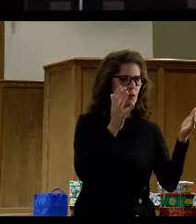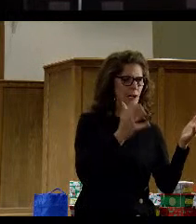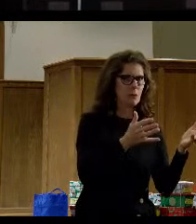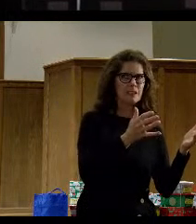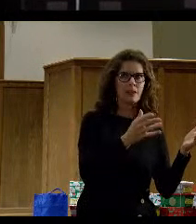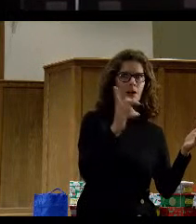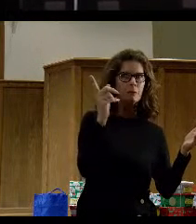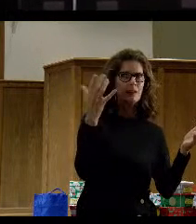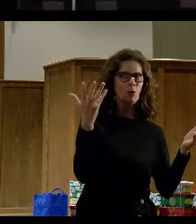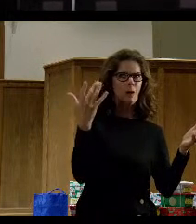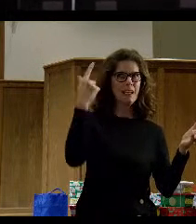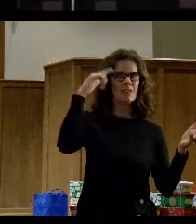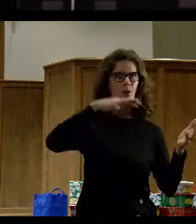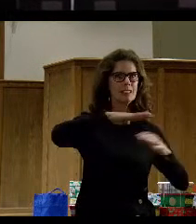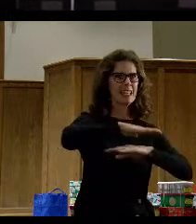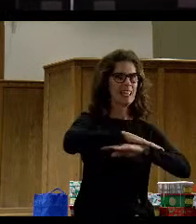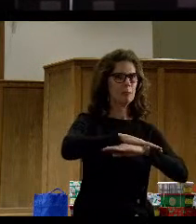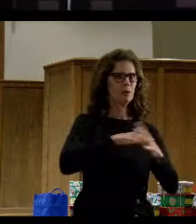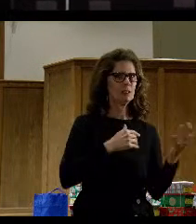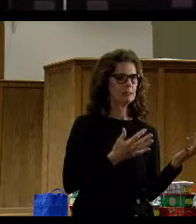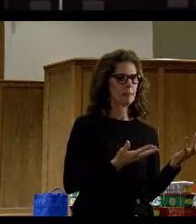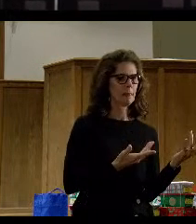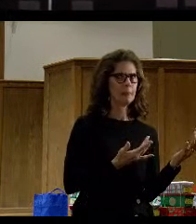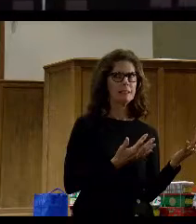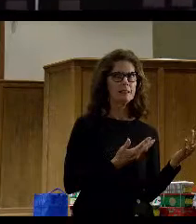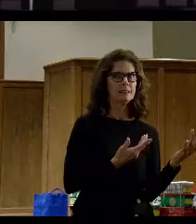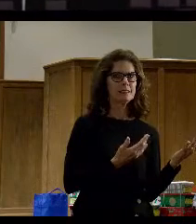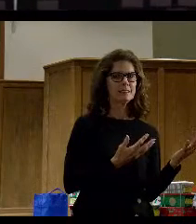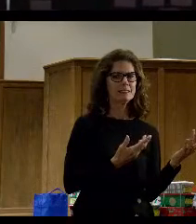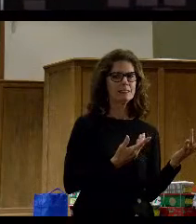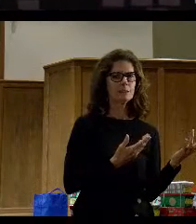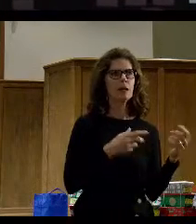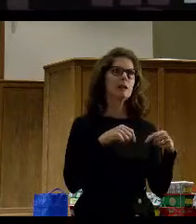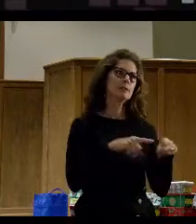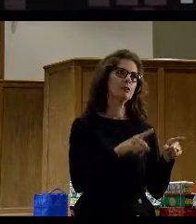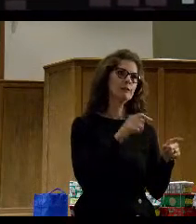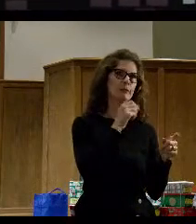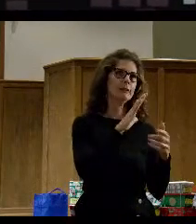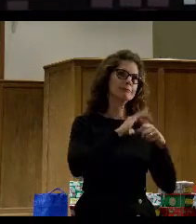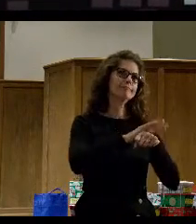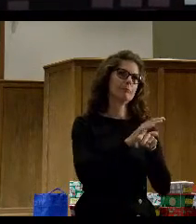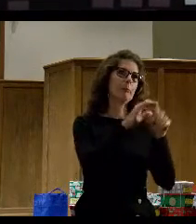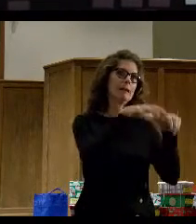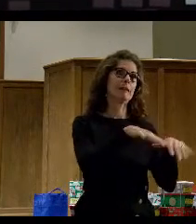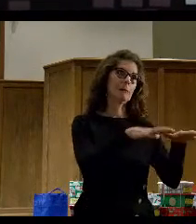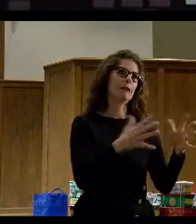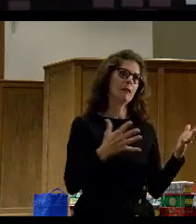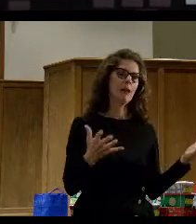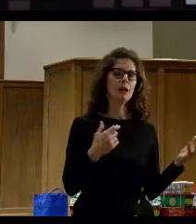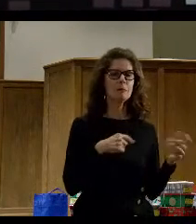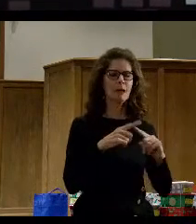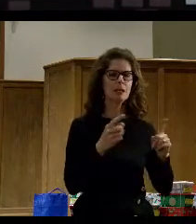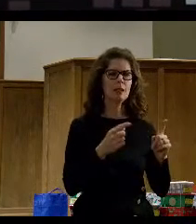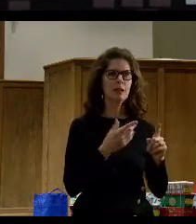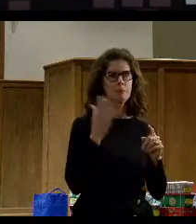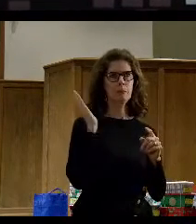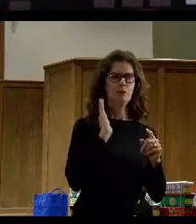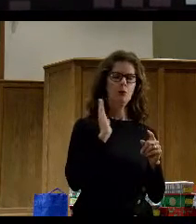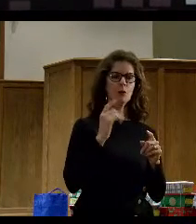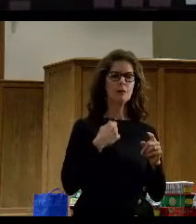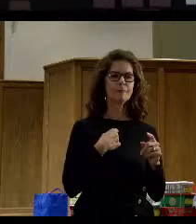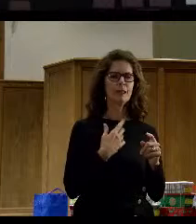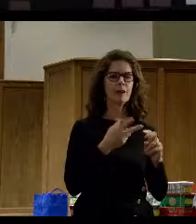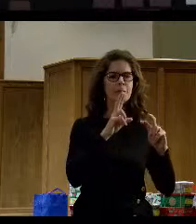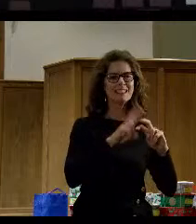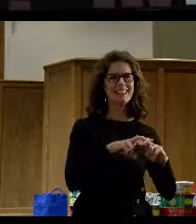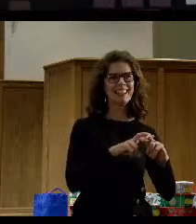longer? Well, it's been a while since I've had this feeling during this year of COVID, but in the past when I have